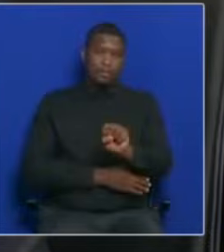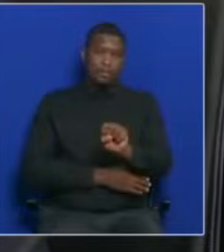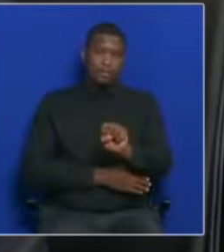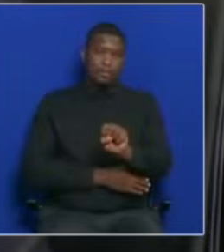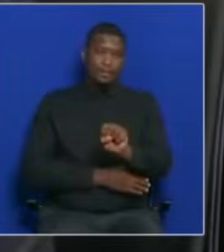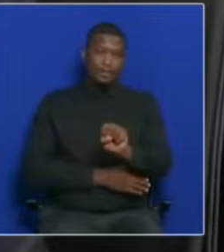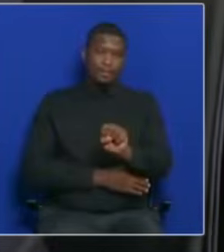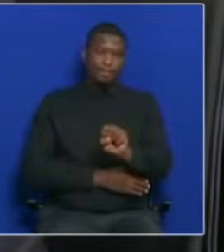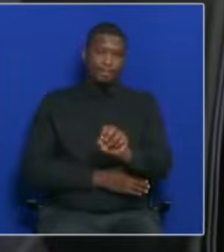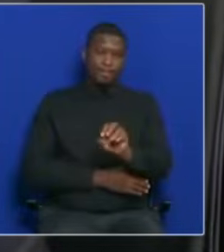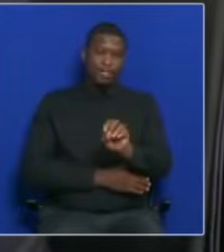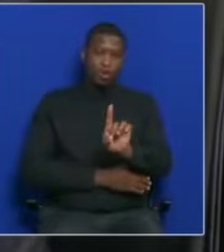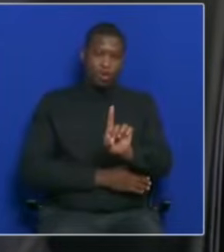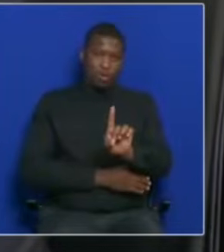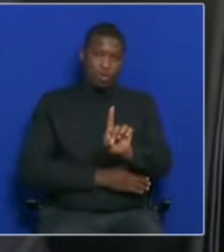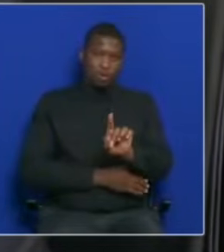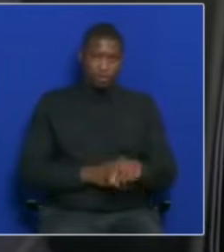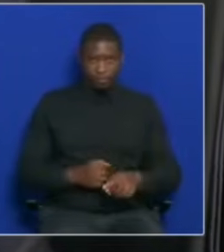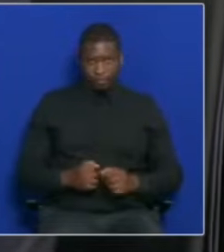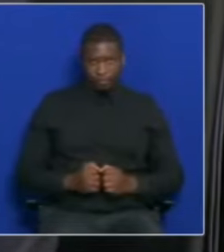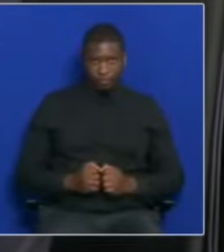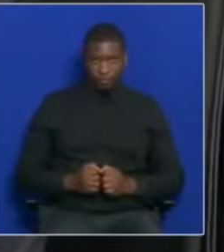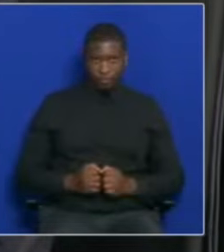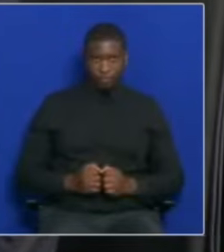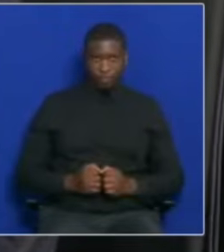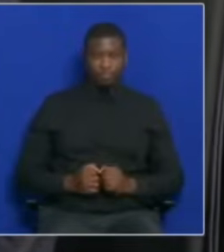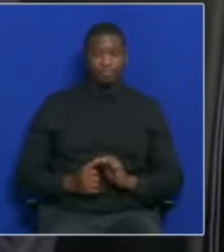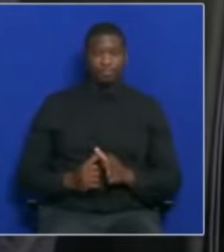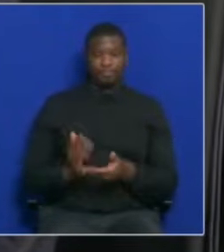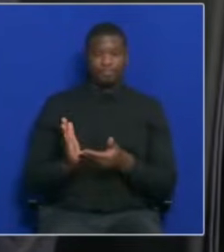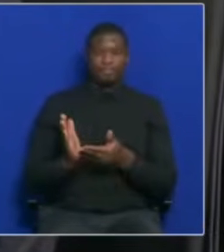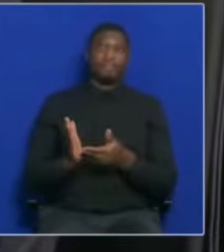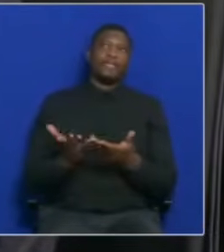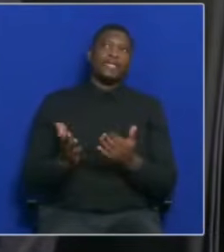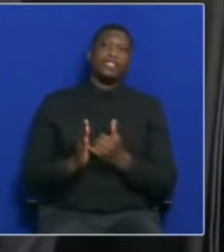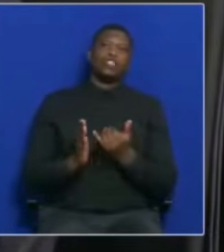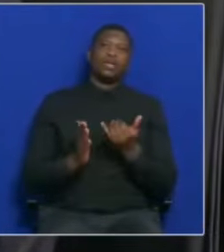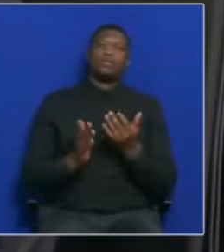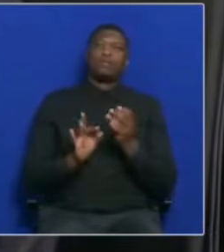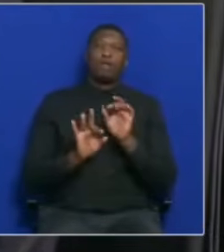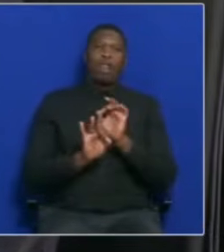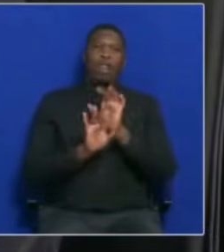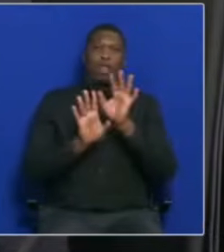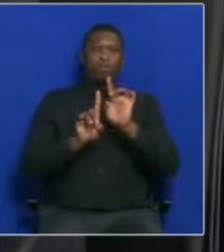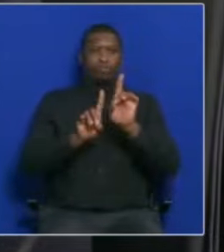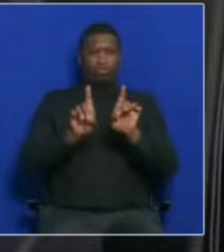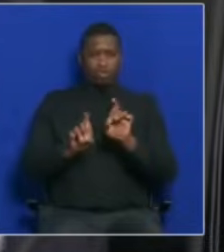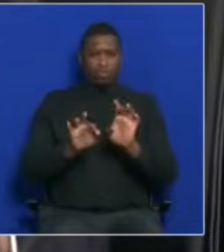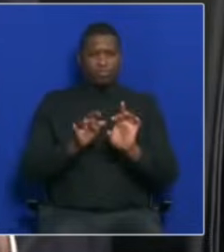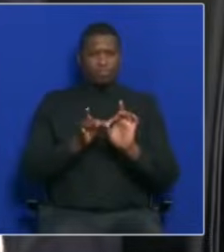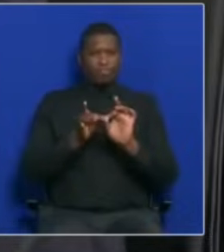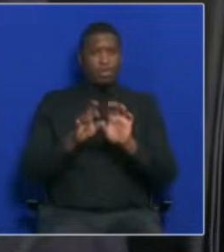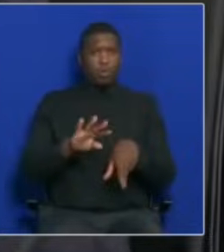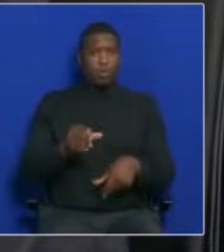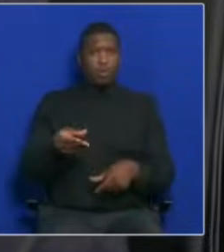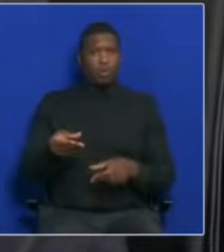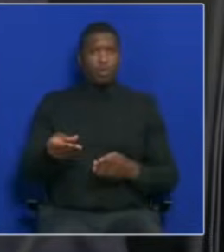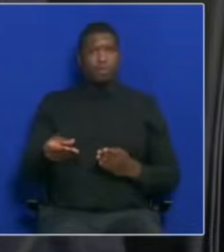01. And it's just a clarity-seeking question regarding this document.